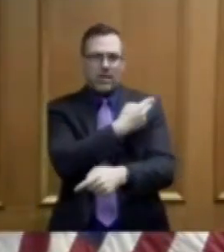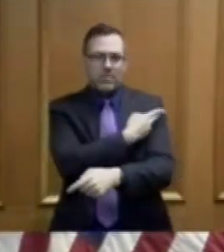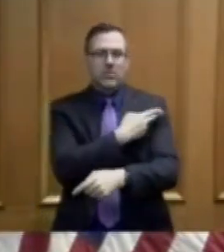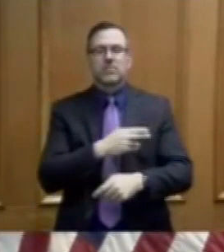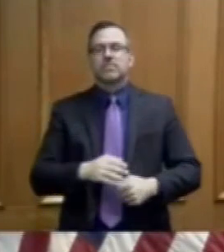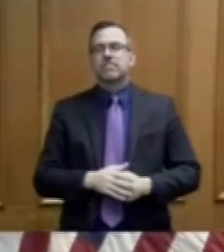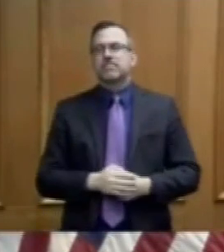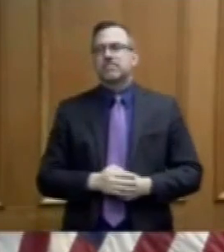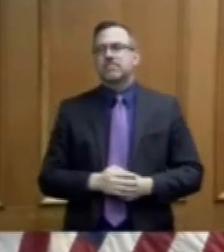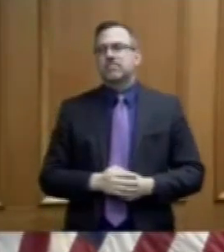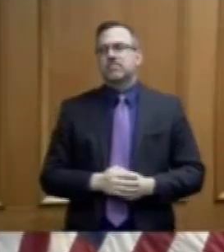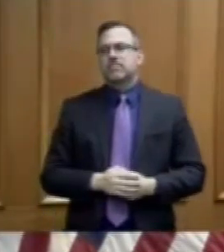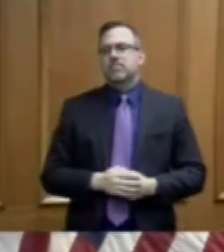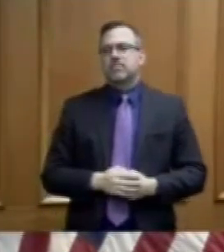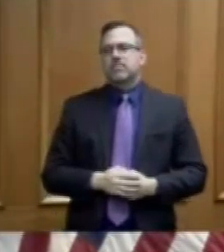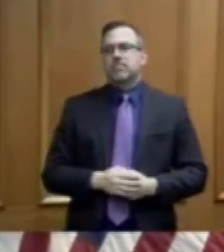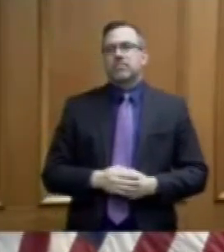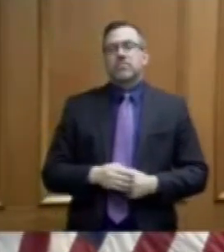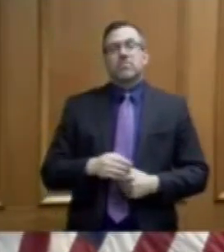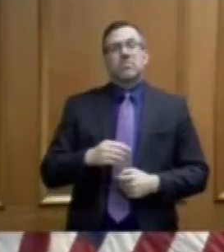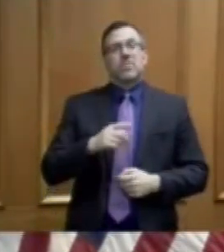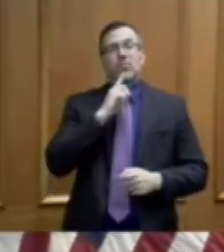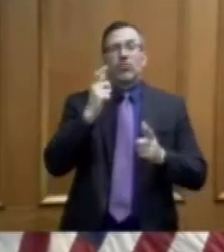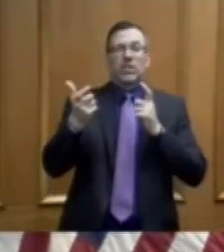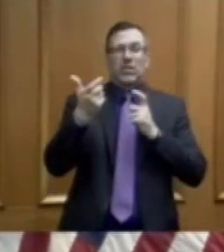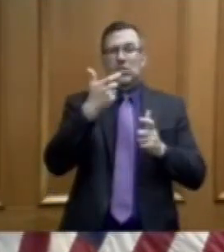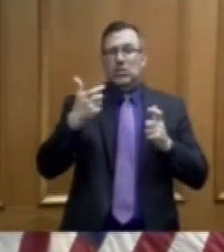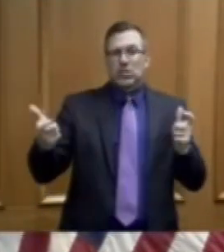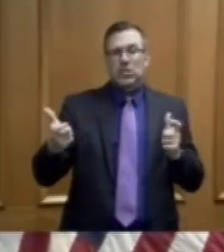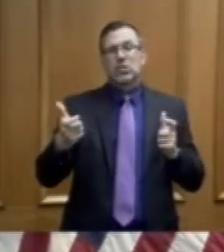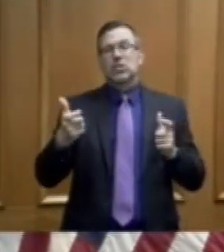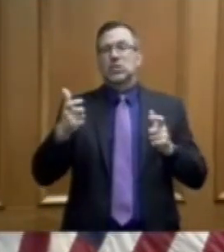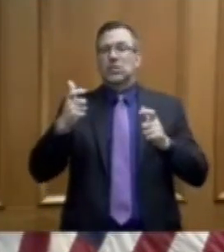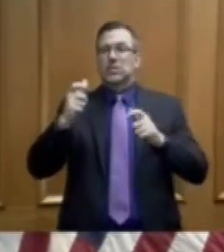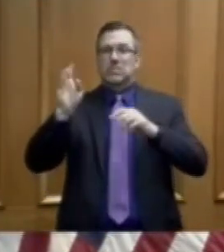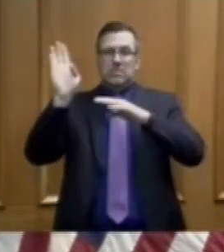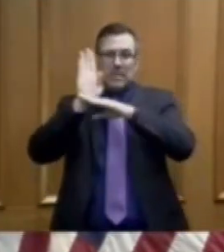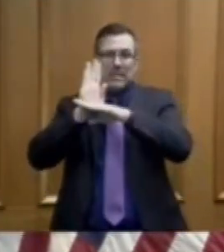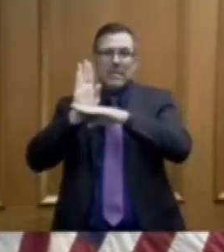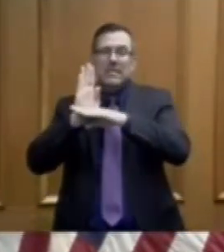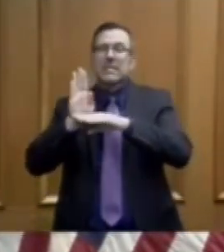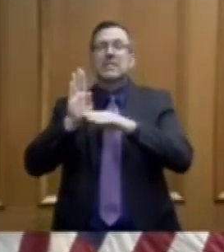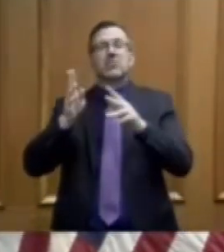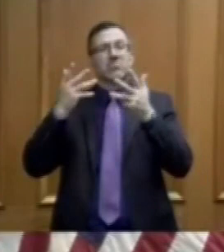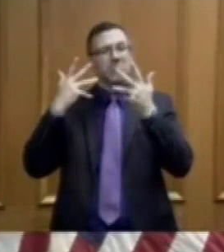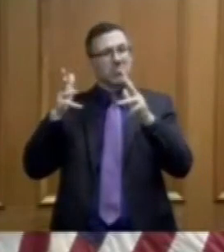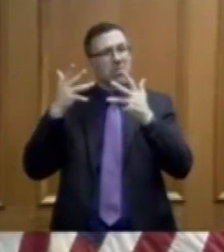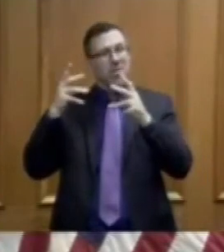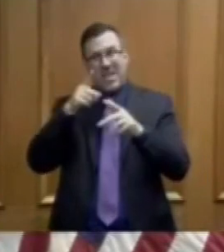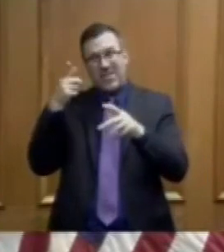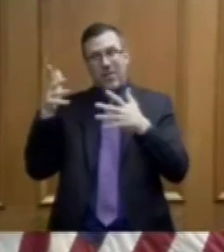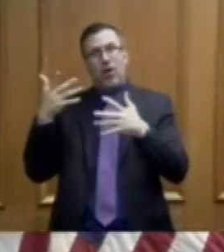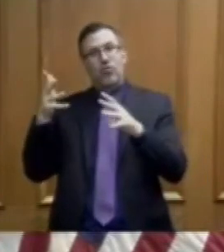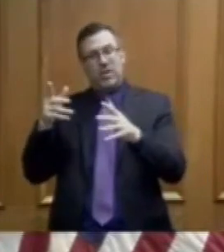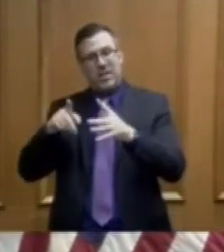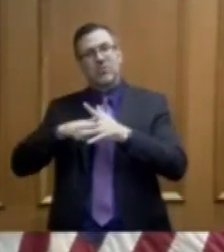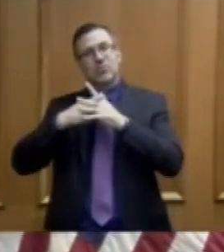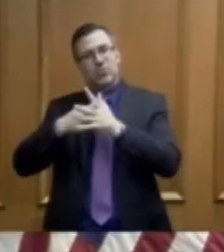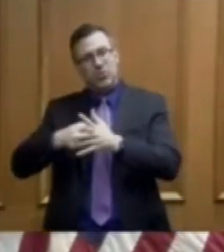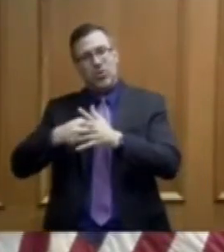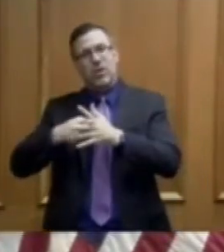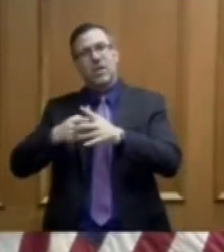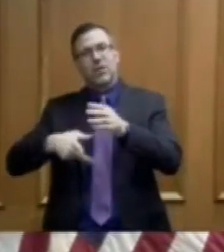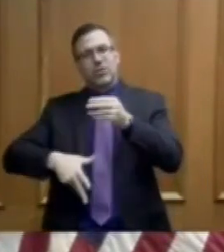Major private providers of healthcare, major hospitals across this state have already started putting in extra